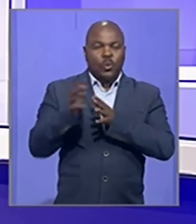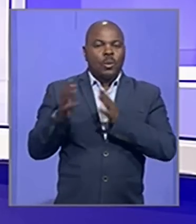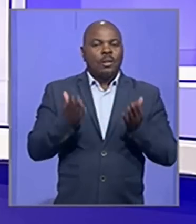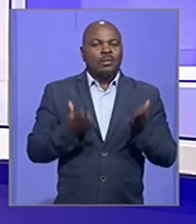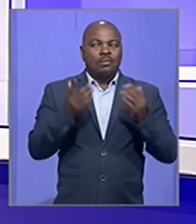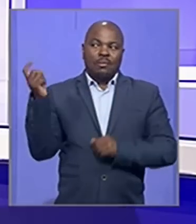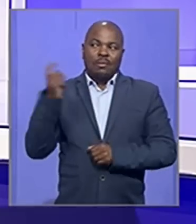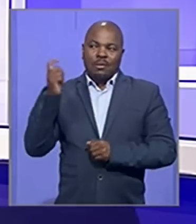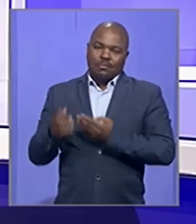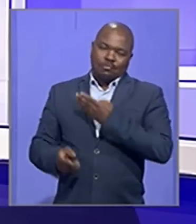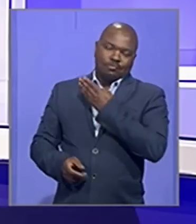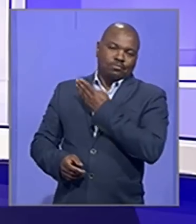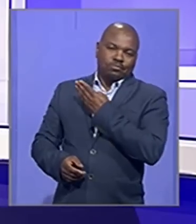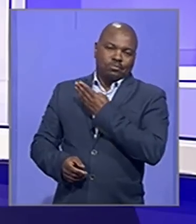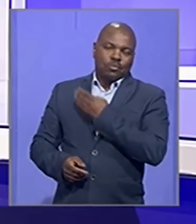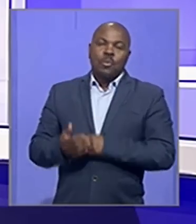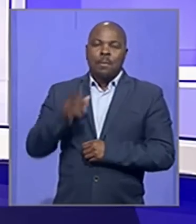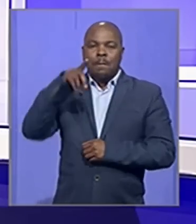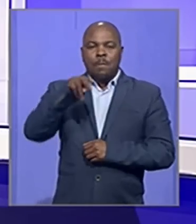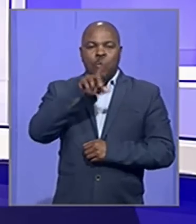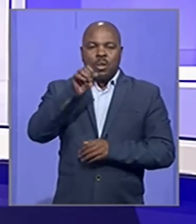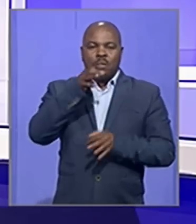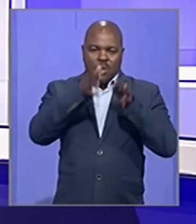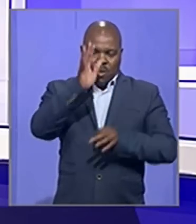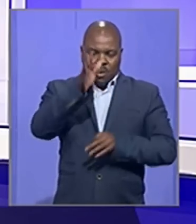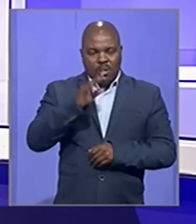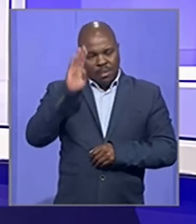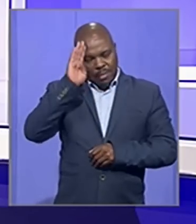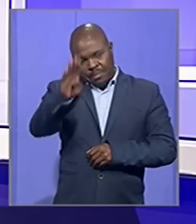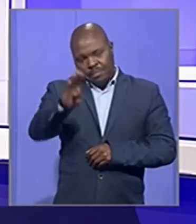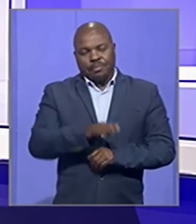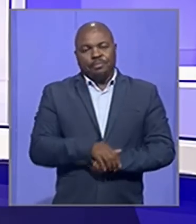a boso ka Pule Rakgwathe Thobela.